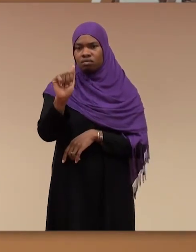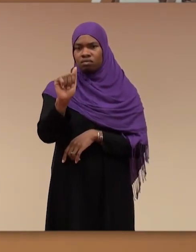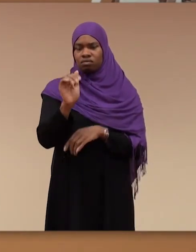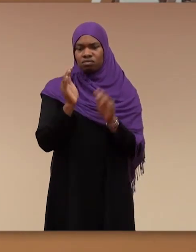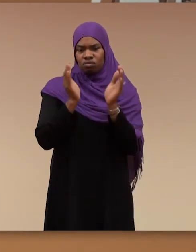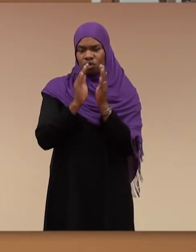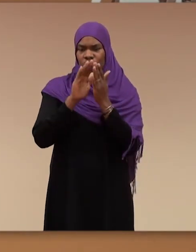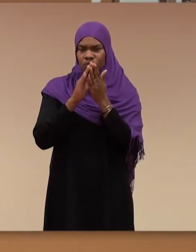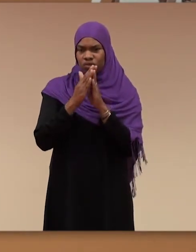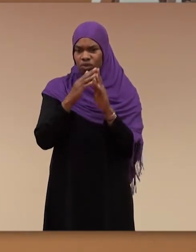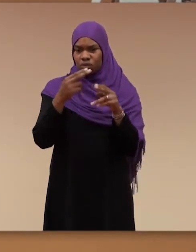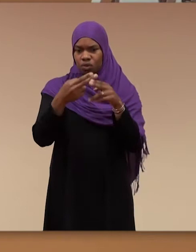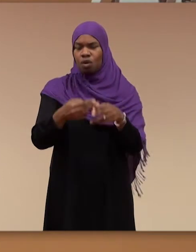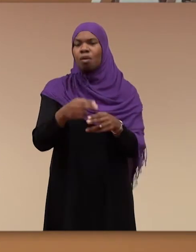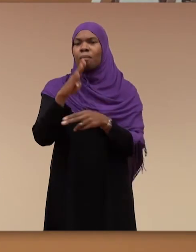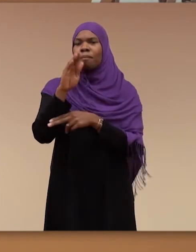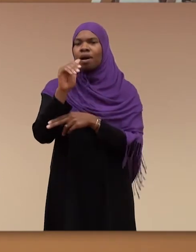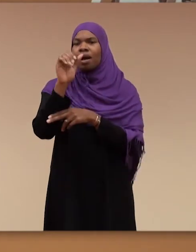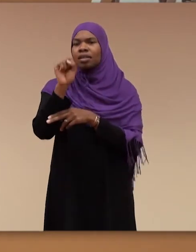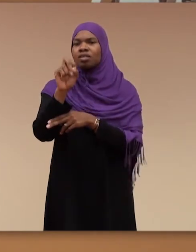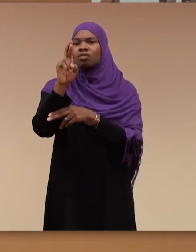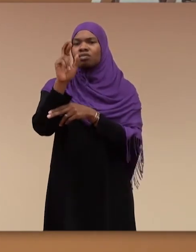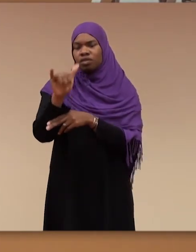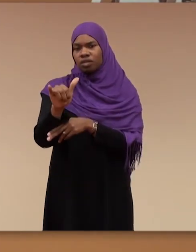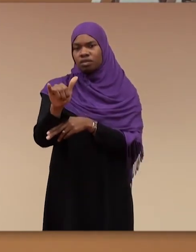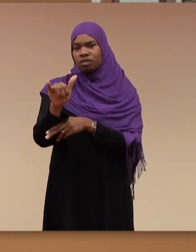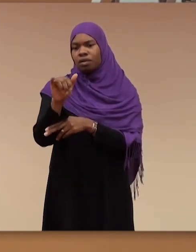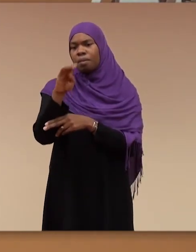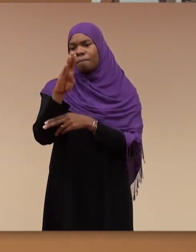called Basra or Bosra, Askisham.